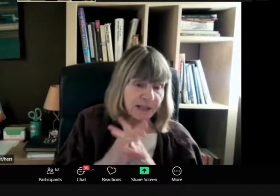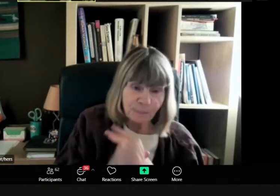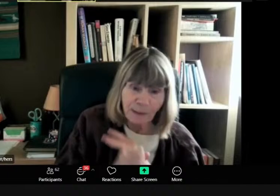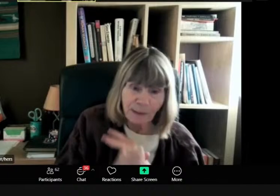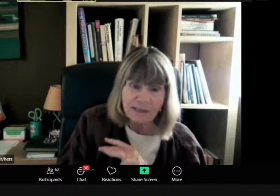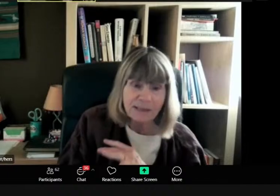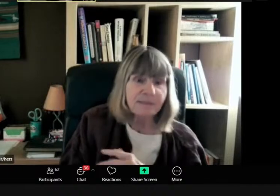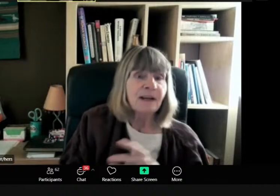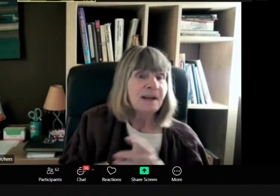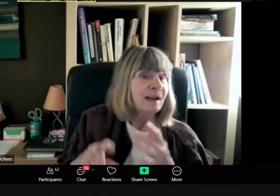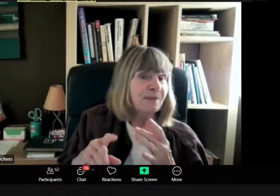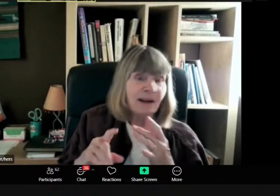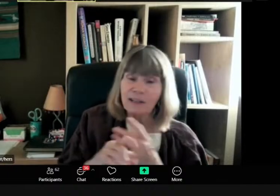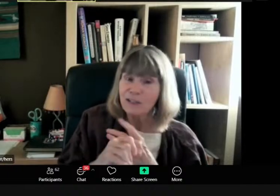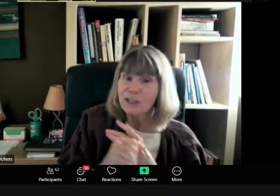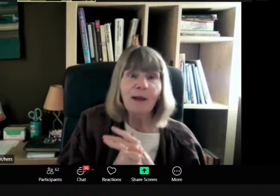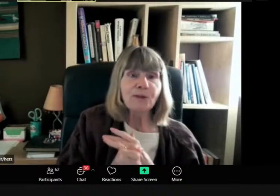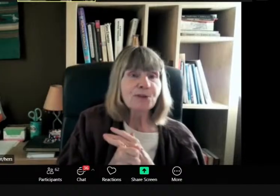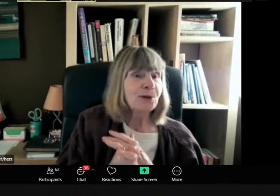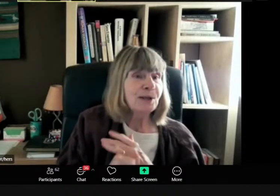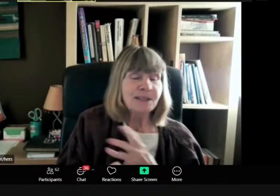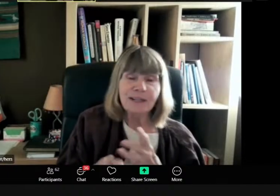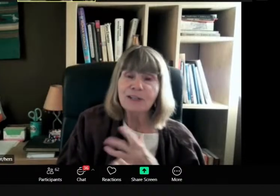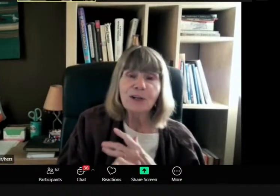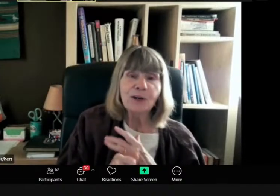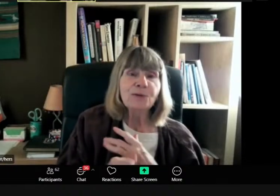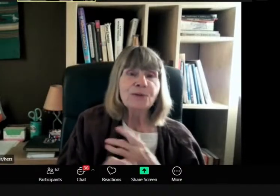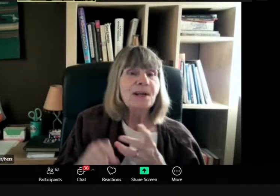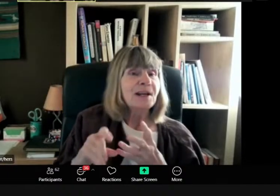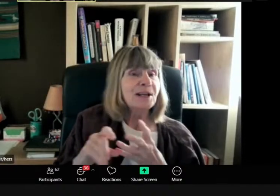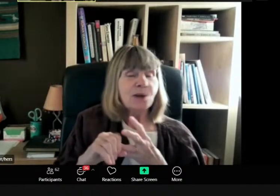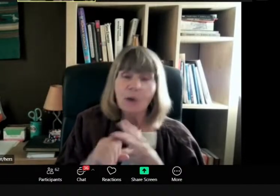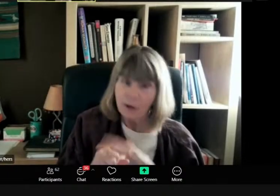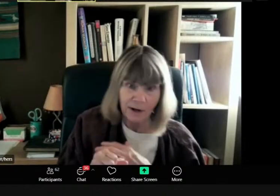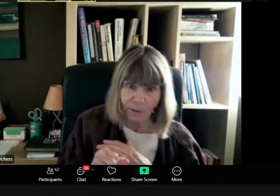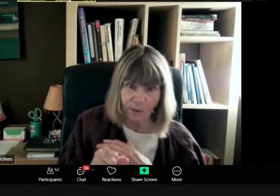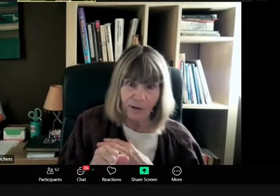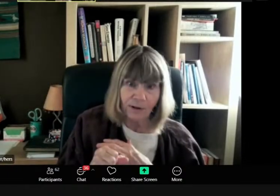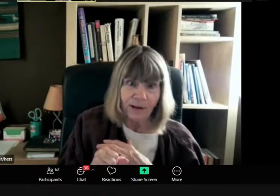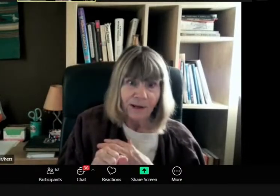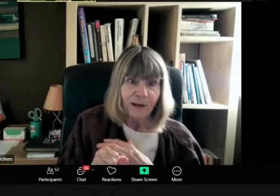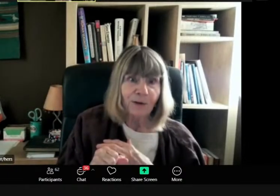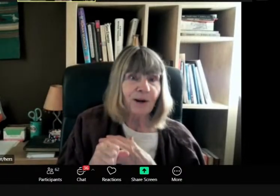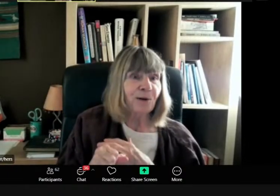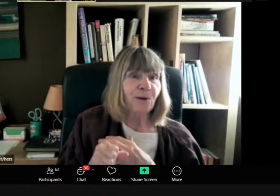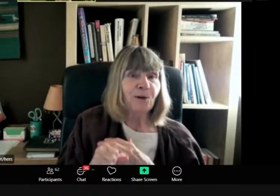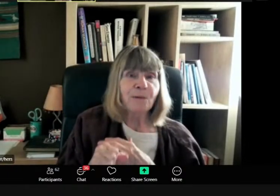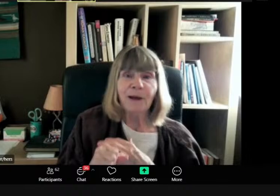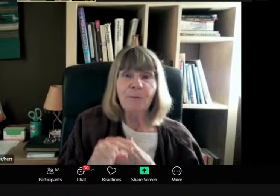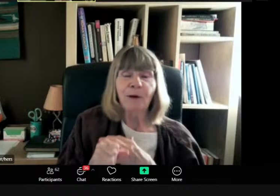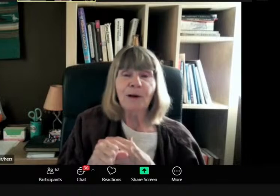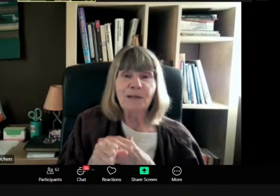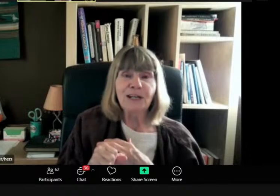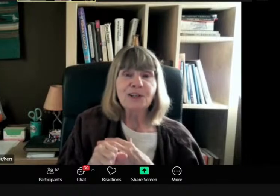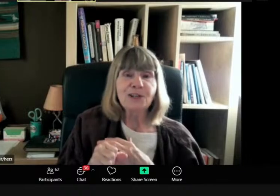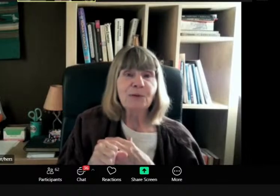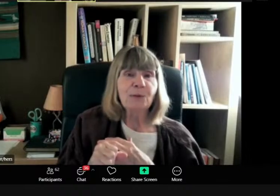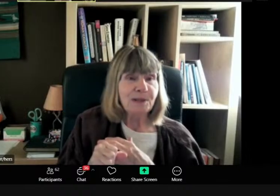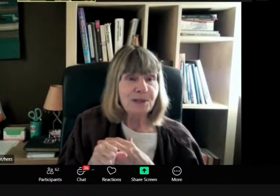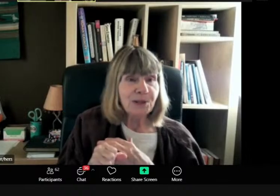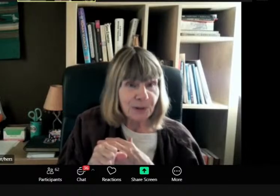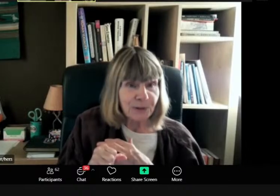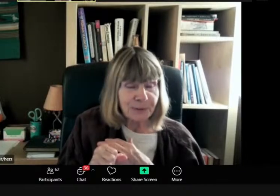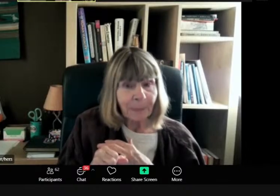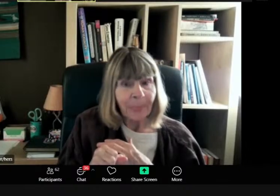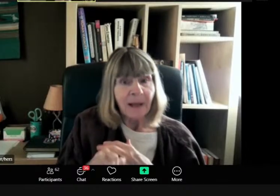that's inexpensive, frankly, it smells good, it's easy to use, is coconut oil. Coconut oil, we make recommendations